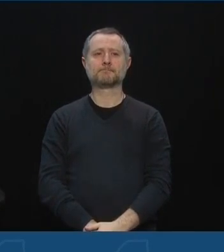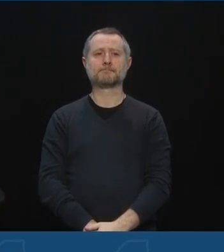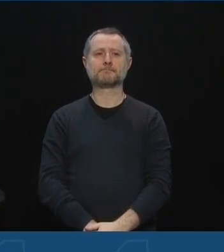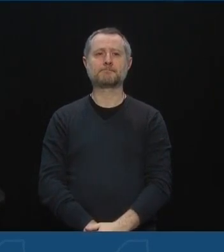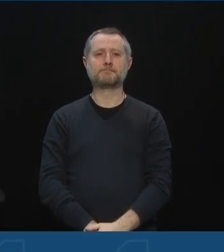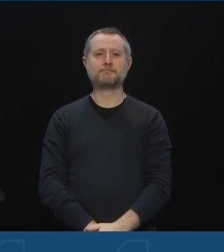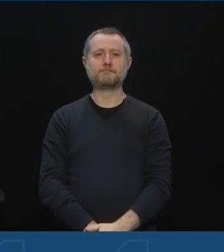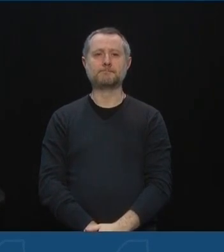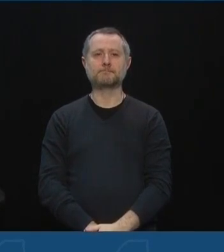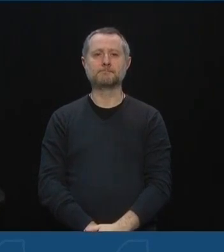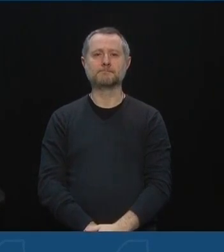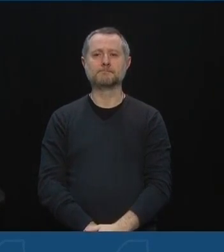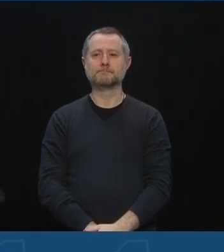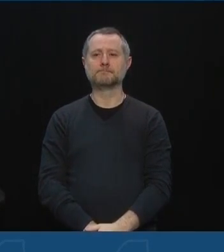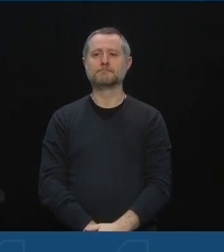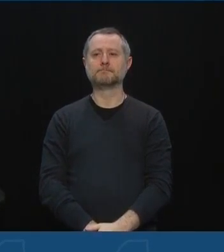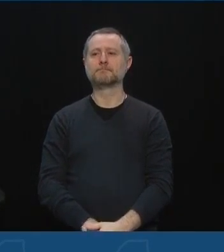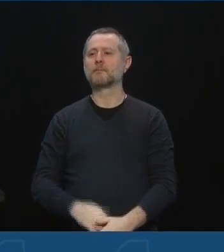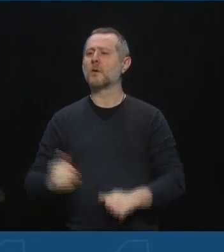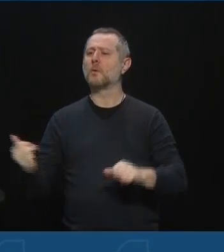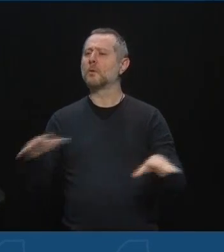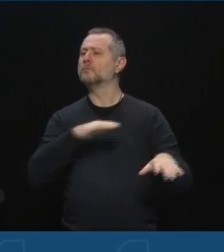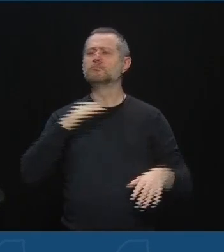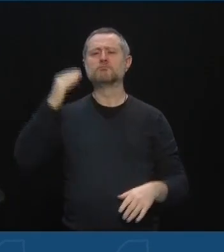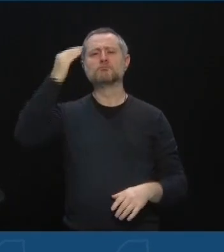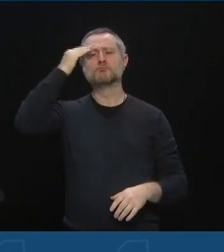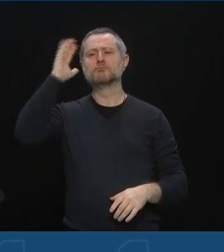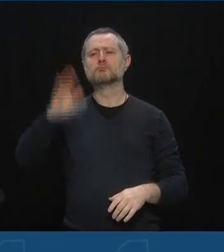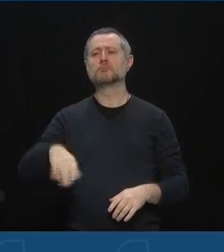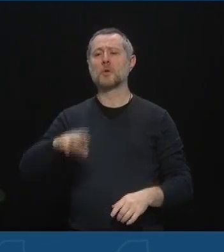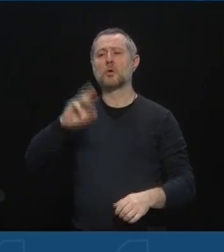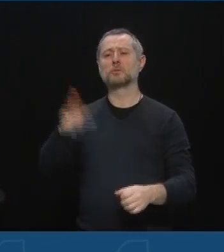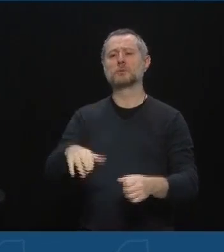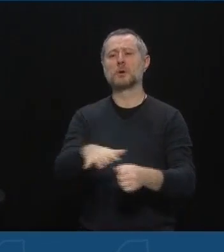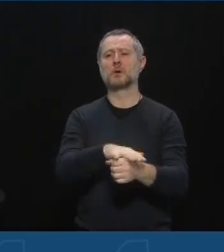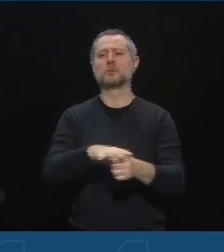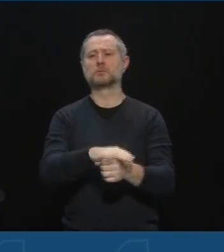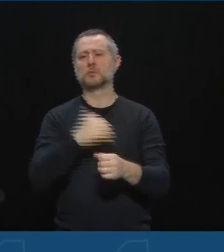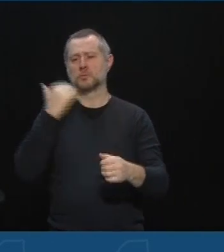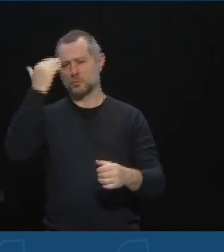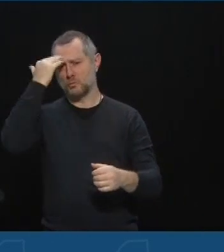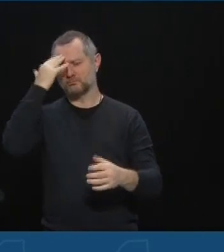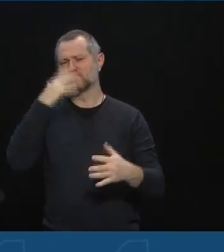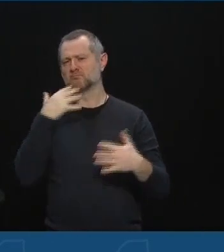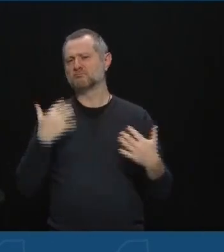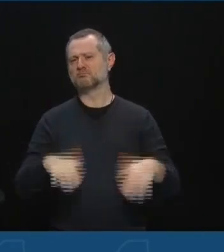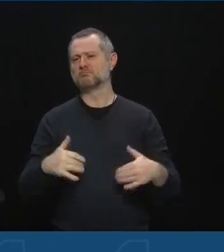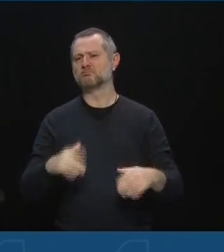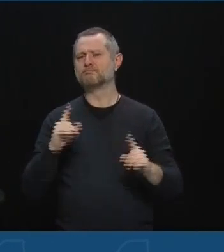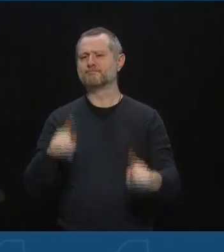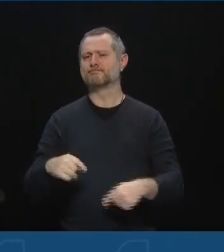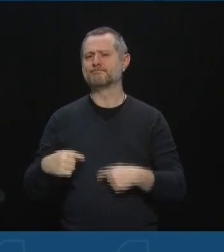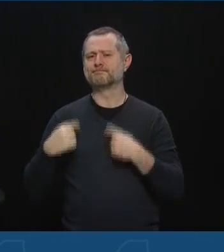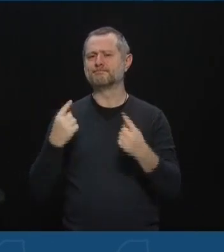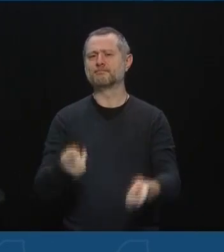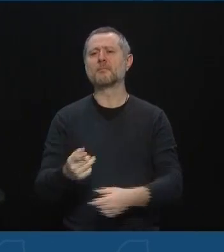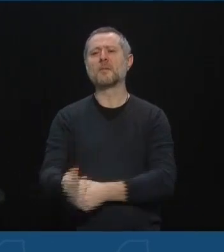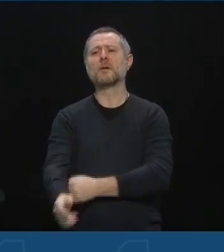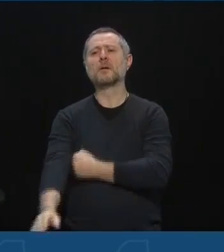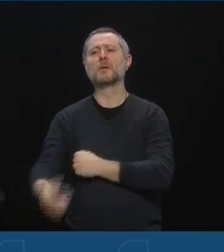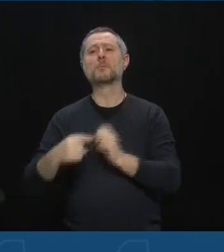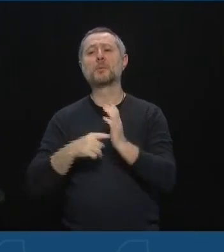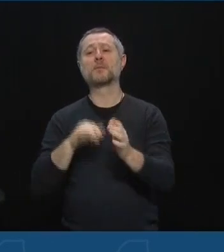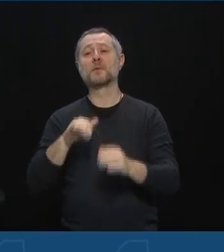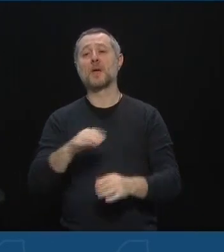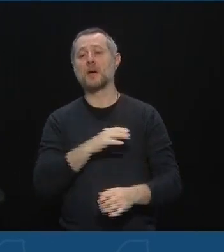I think it's no secret that I know Rochester very well, not just having represented this area as a member of Congress, but just as growing up